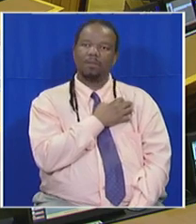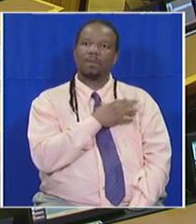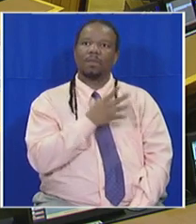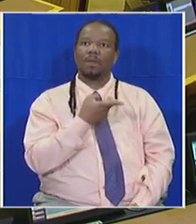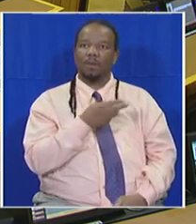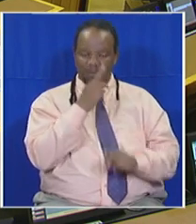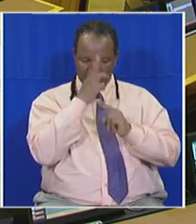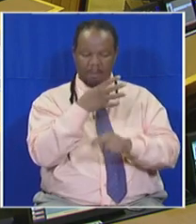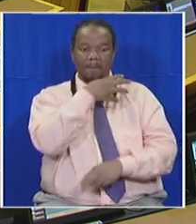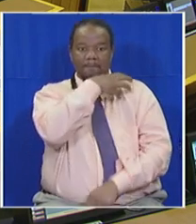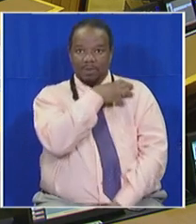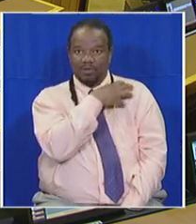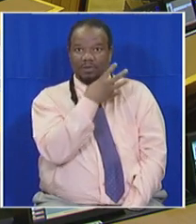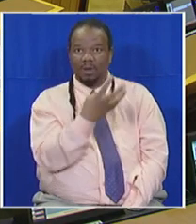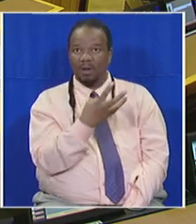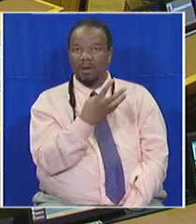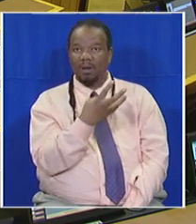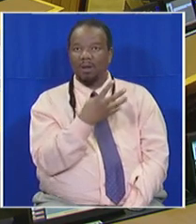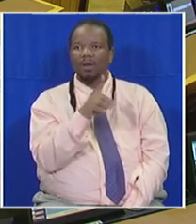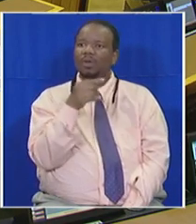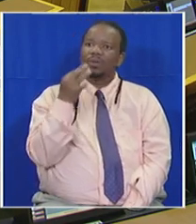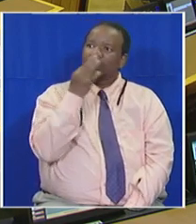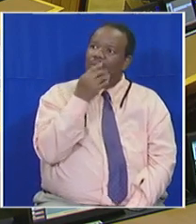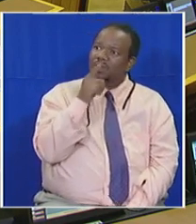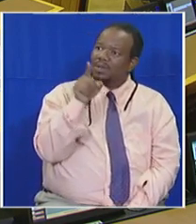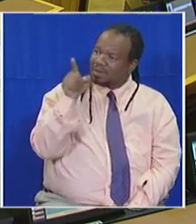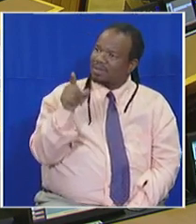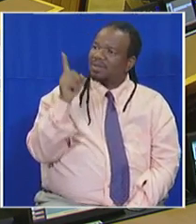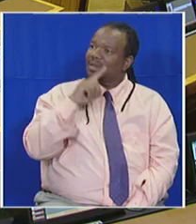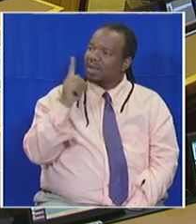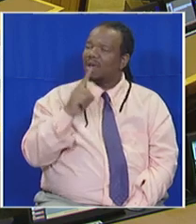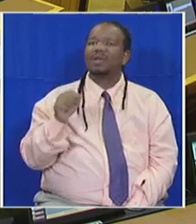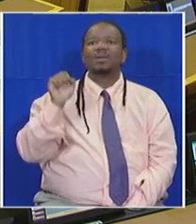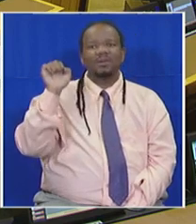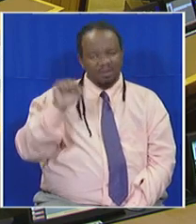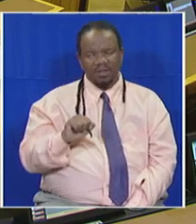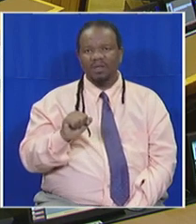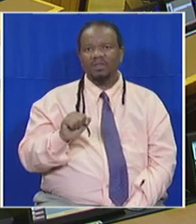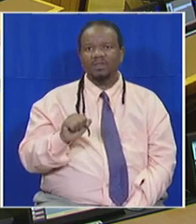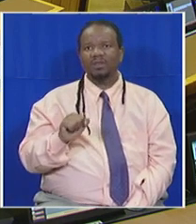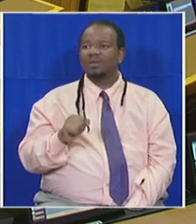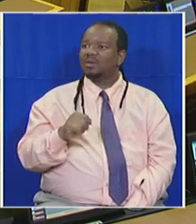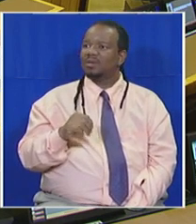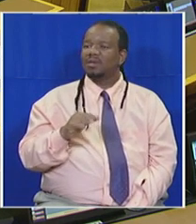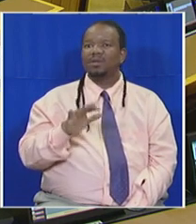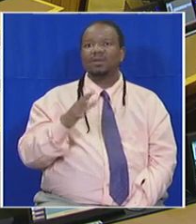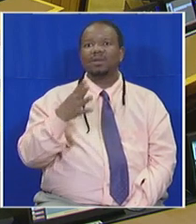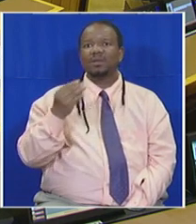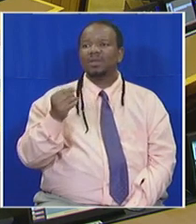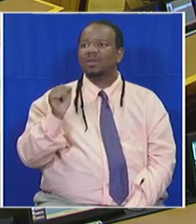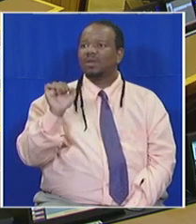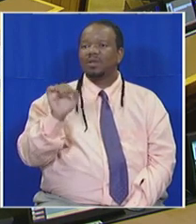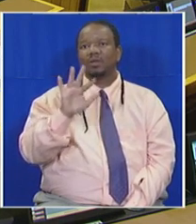Honorable Minister, have you said that he's lying? Yes, he distorted the facts. If you said he's lying